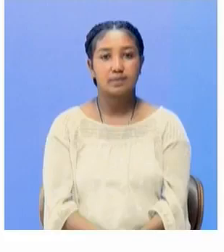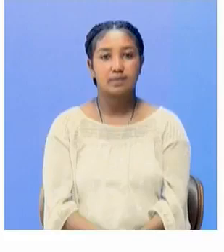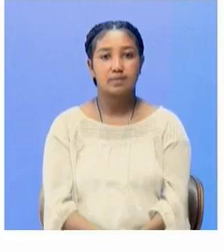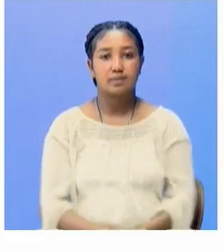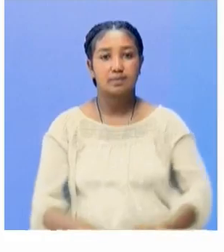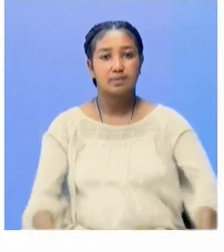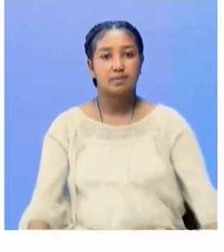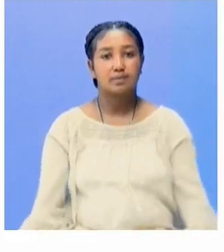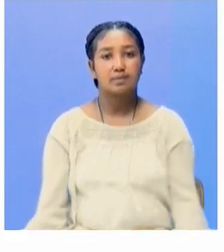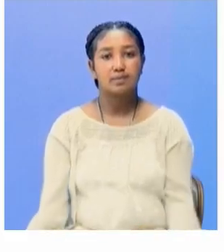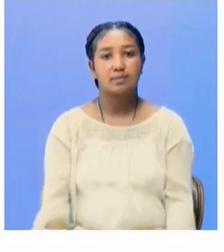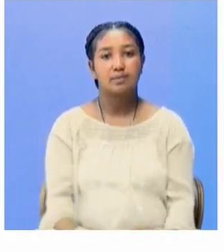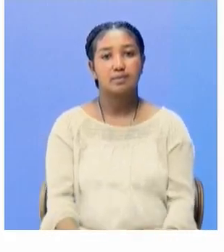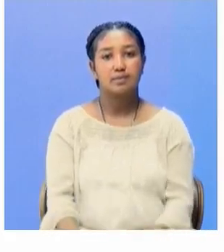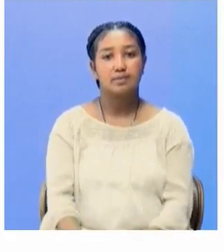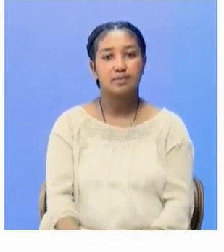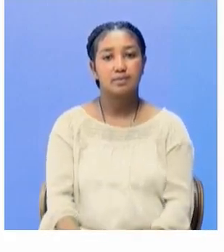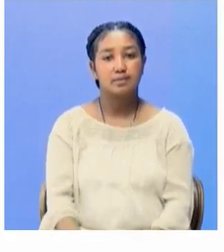Look.